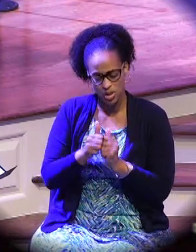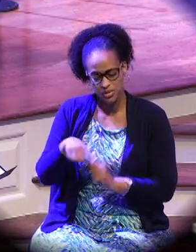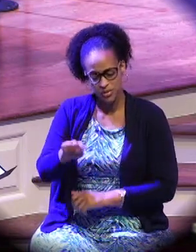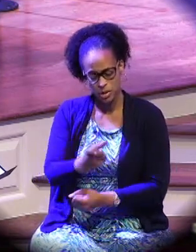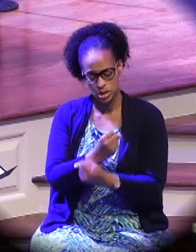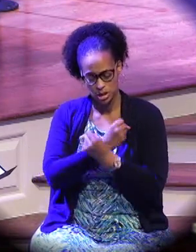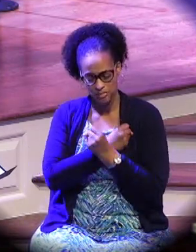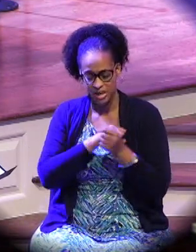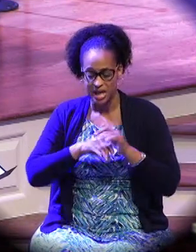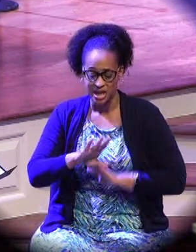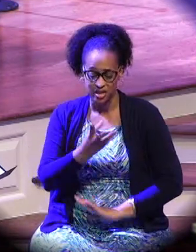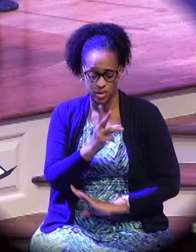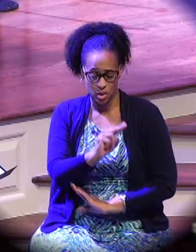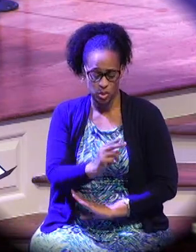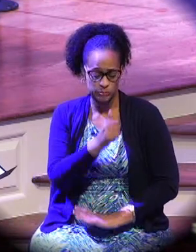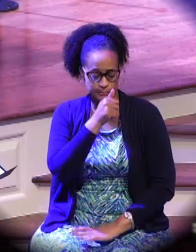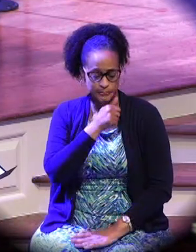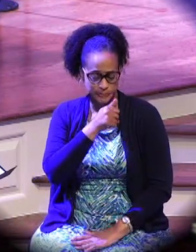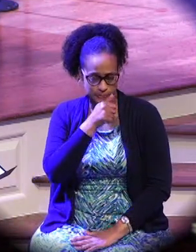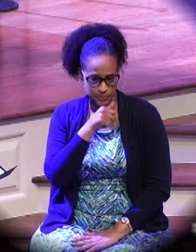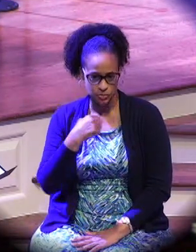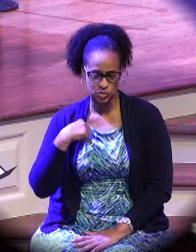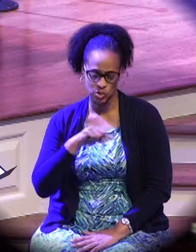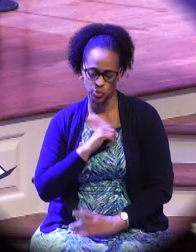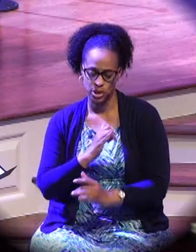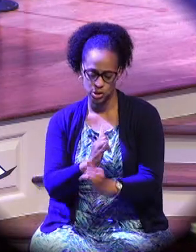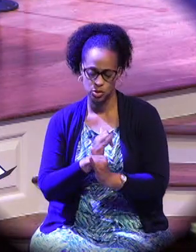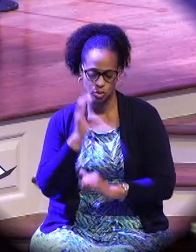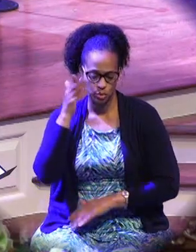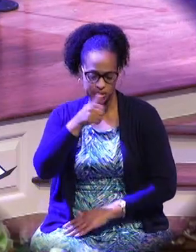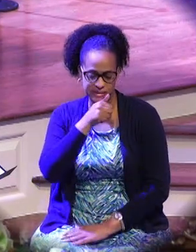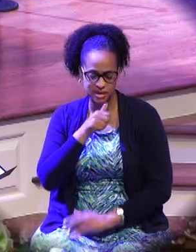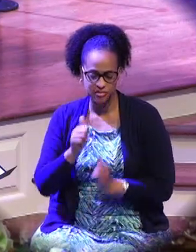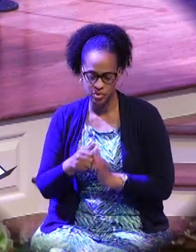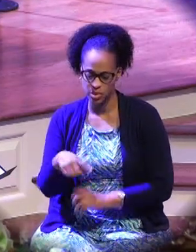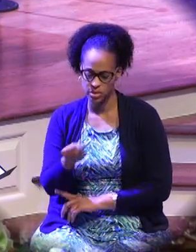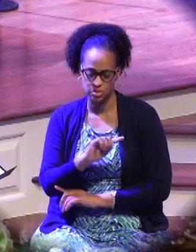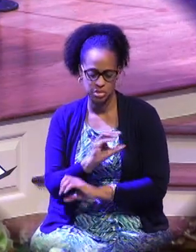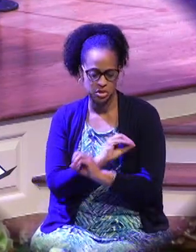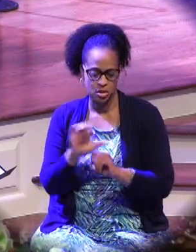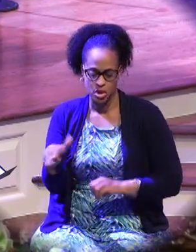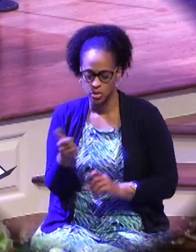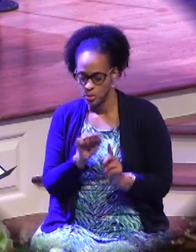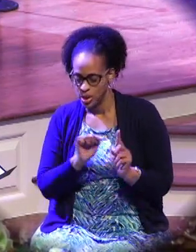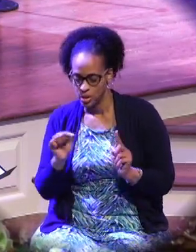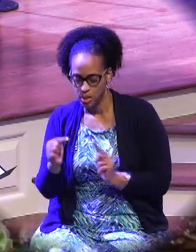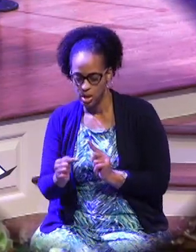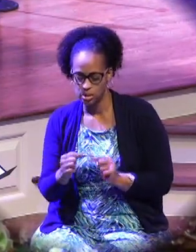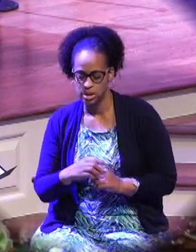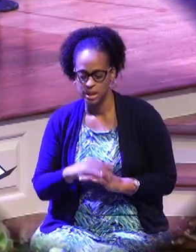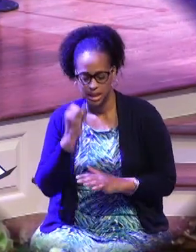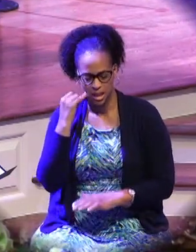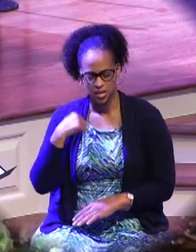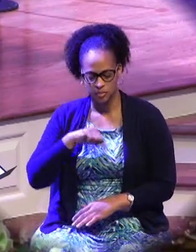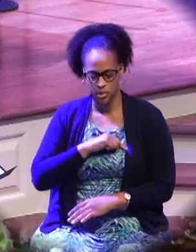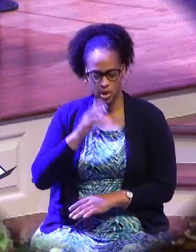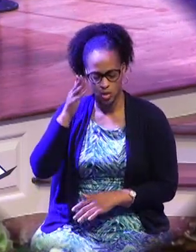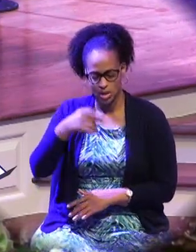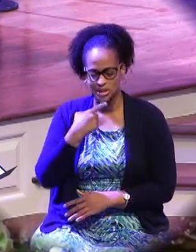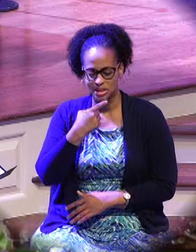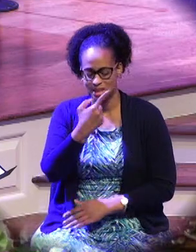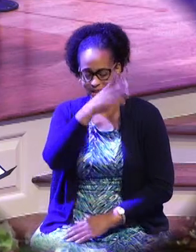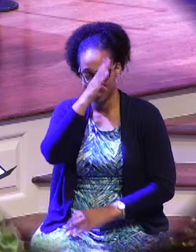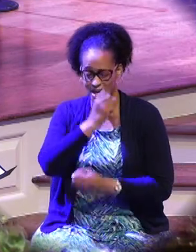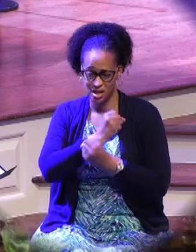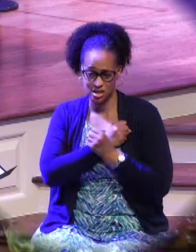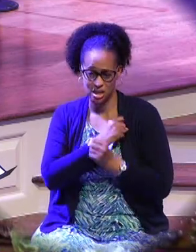love in their own suffering, we too will suffer with them. There's no other way around that. And so if we're going to say that God